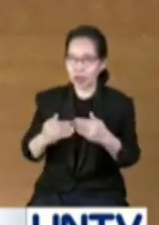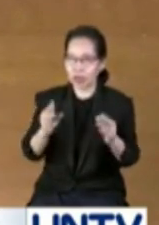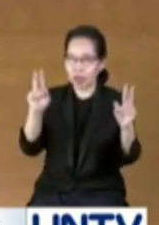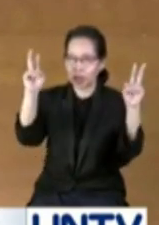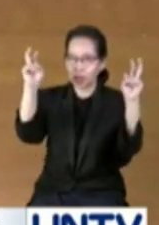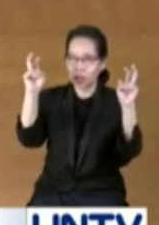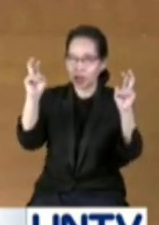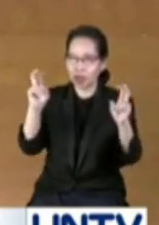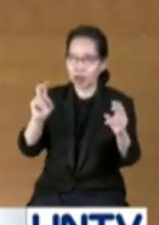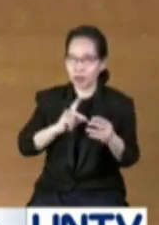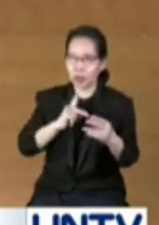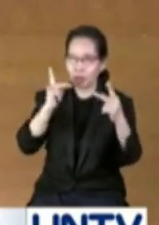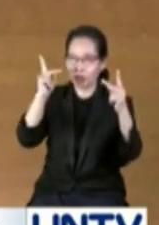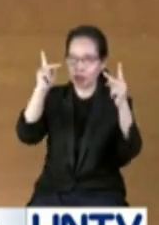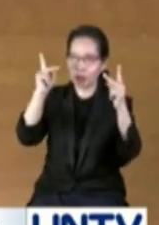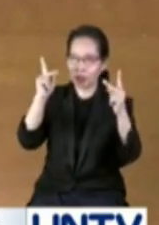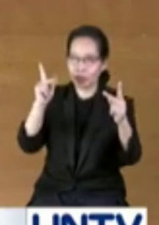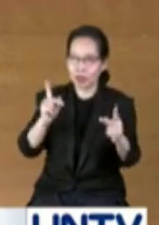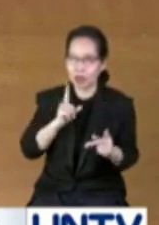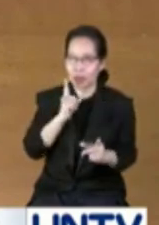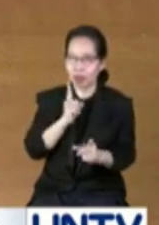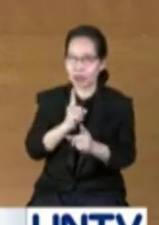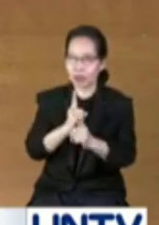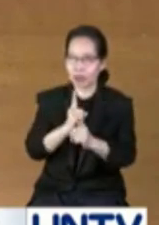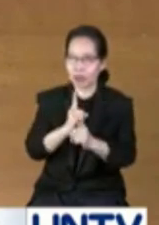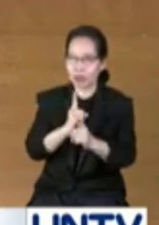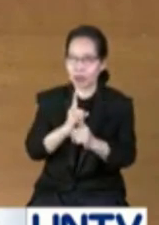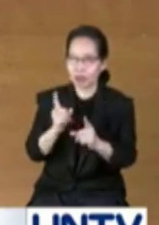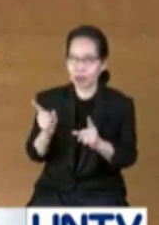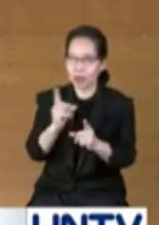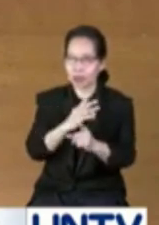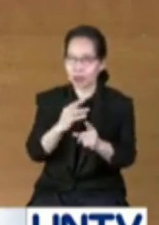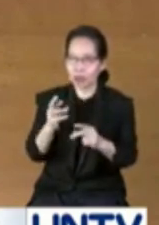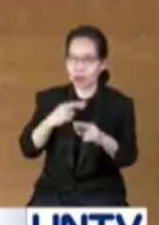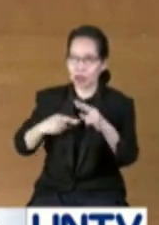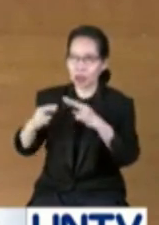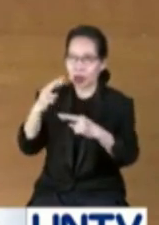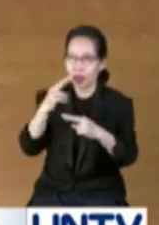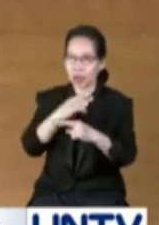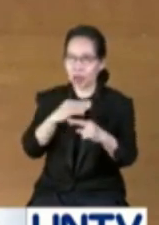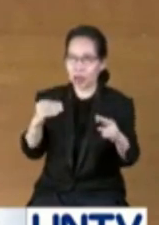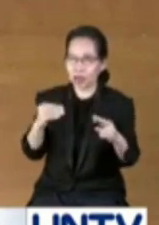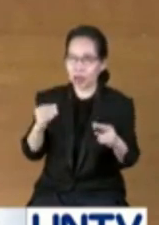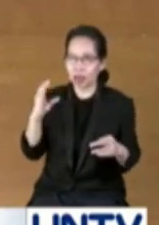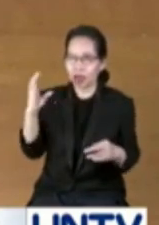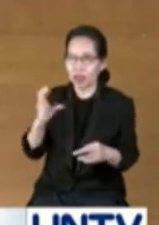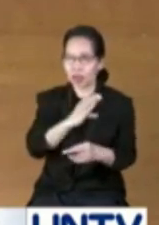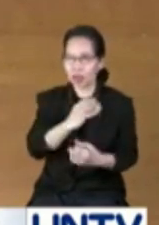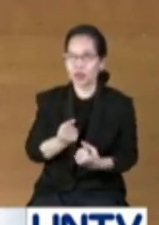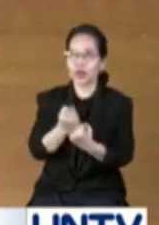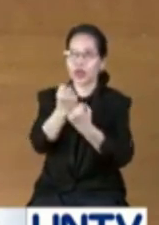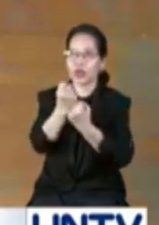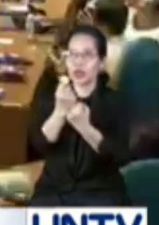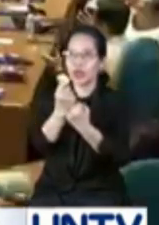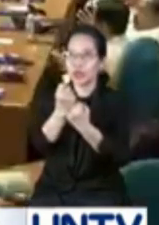proclamation granting amnesty to rebel returnees, and I ask Congress to support me in this endeavor.